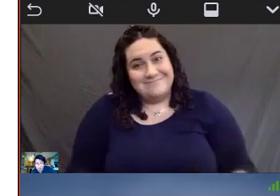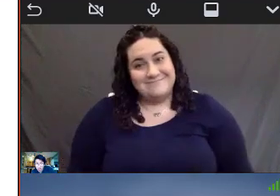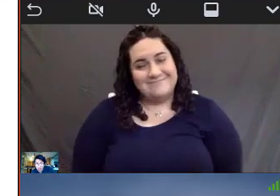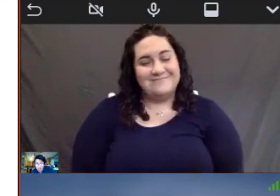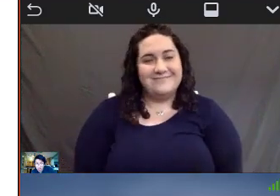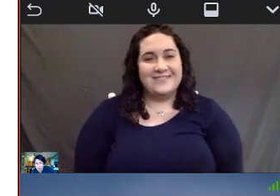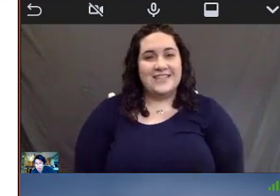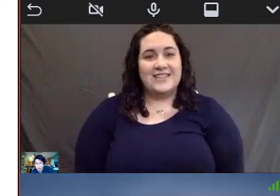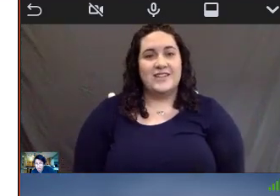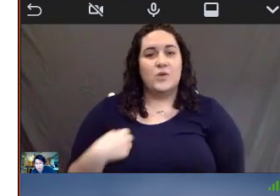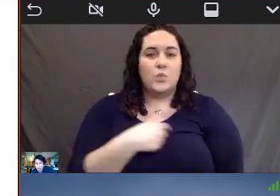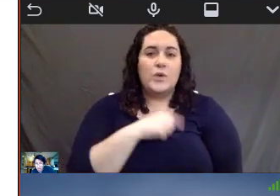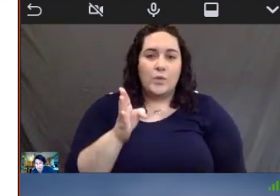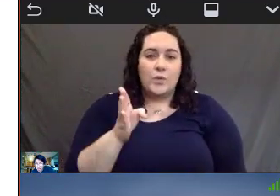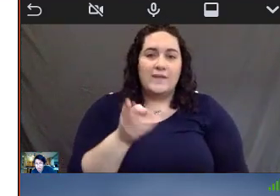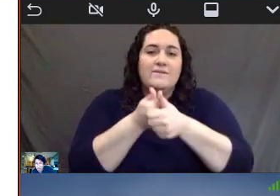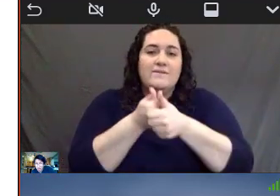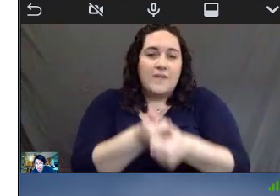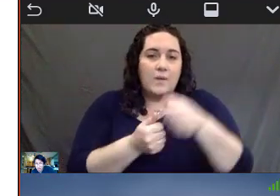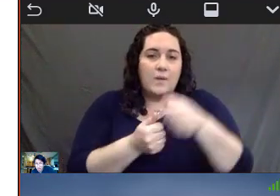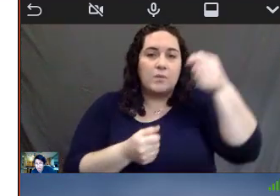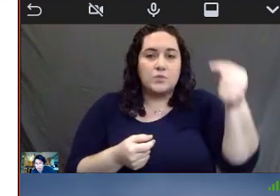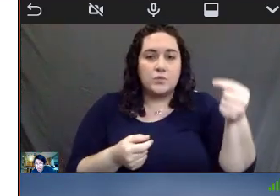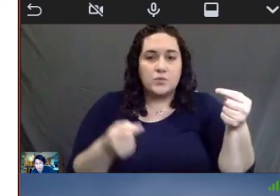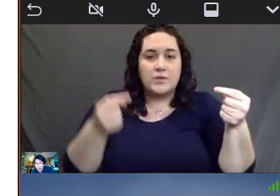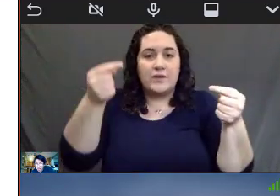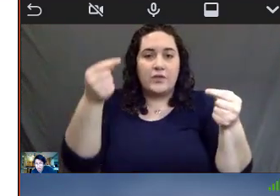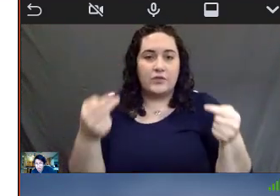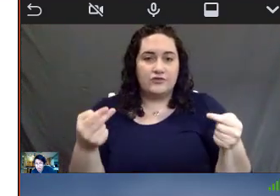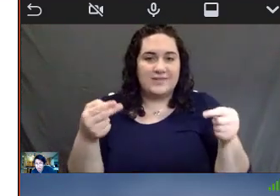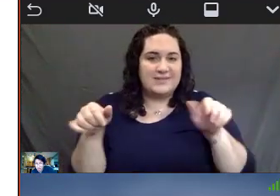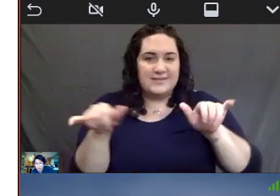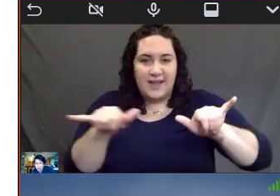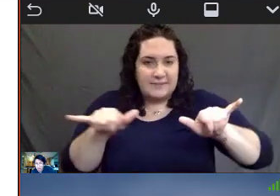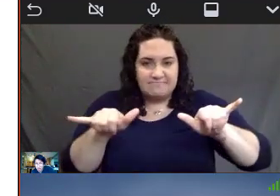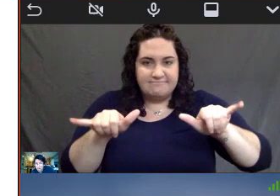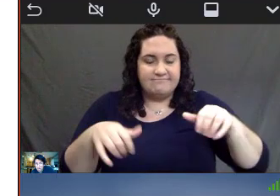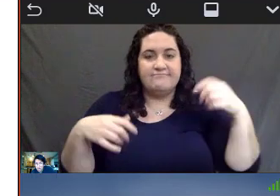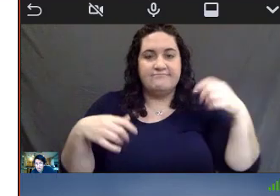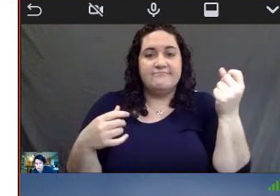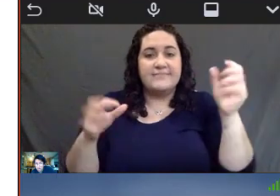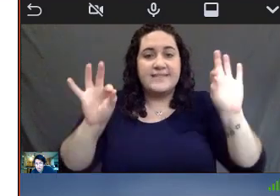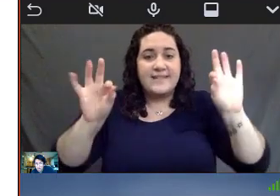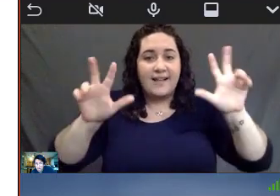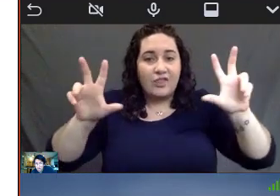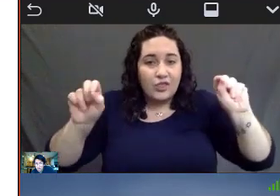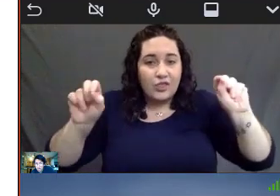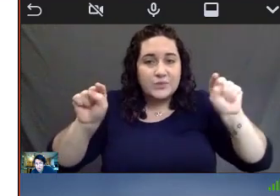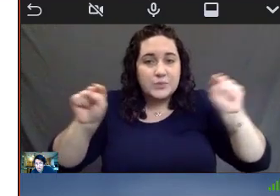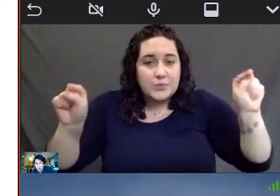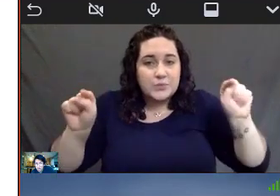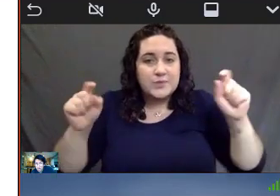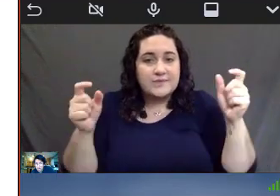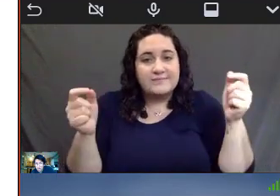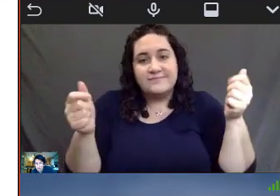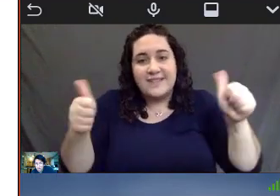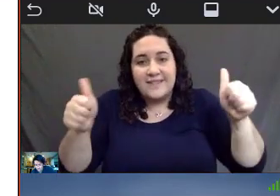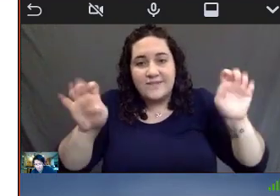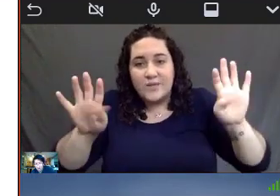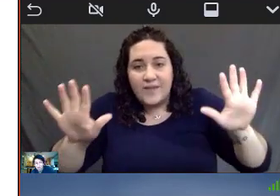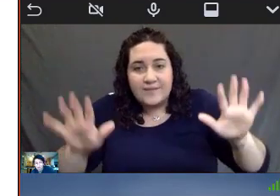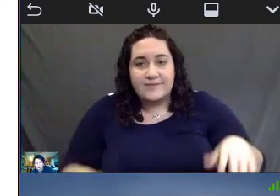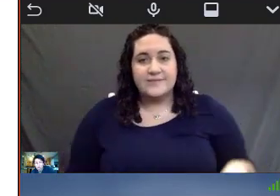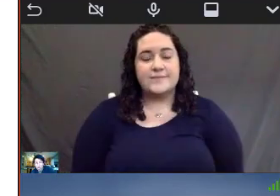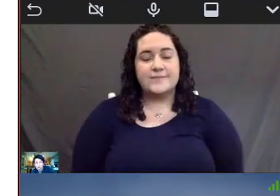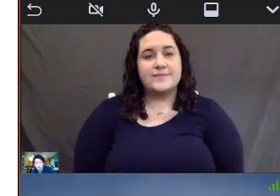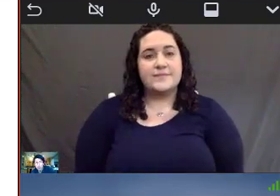class. At least for right now, we're going to try to deliver in blue jeans. I've heard some good feedback about Zoom. So